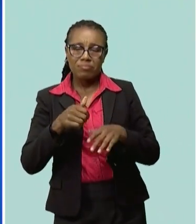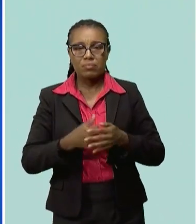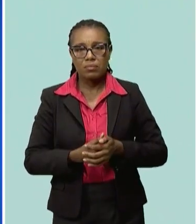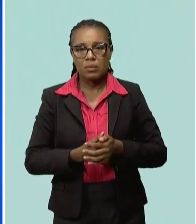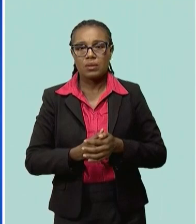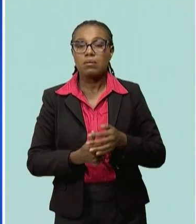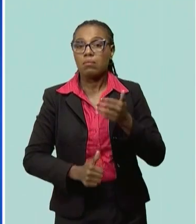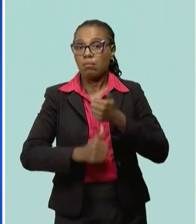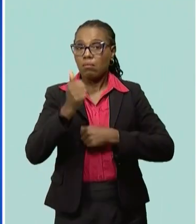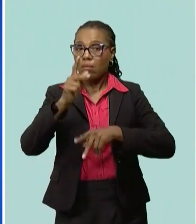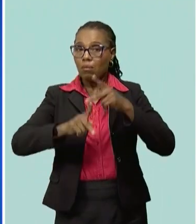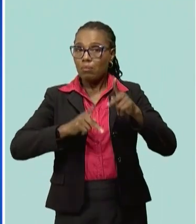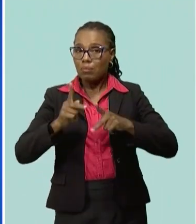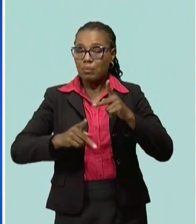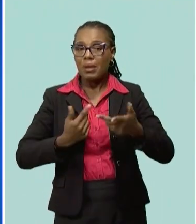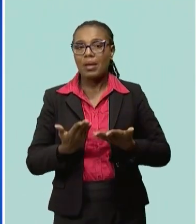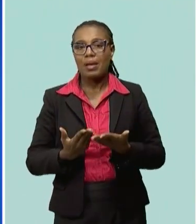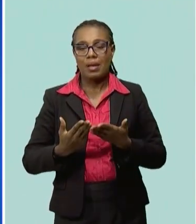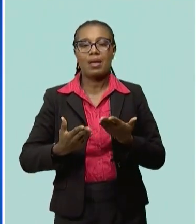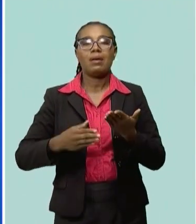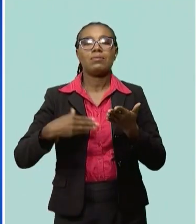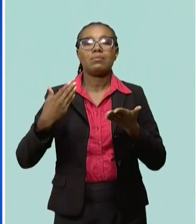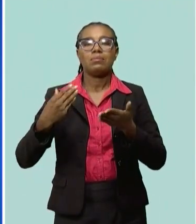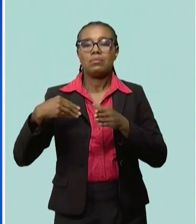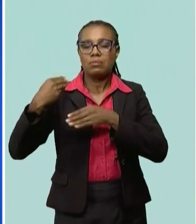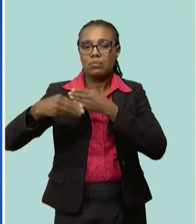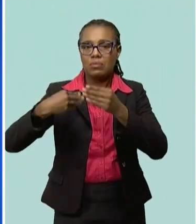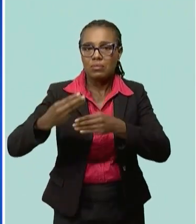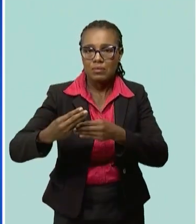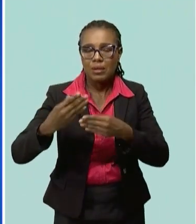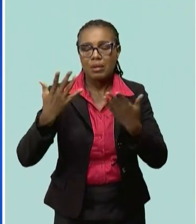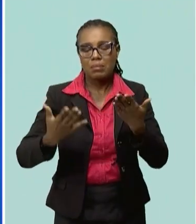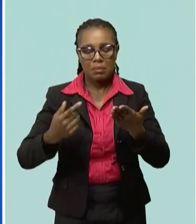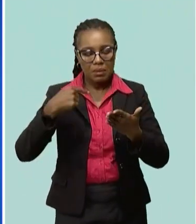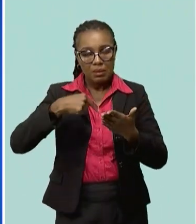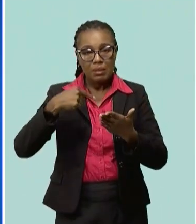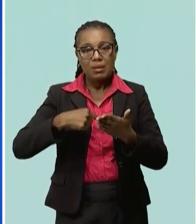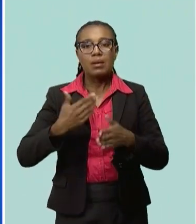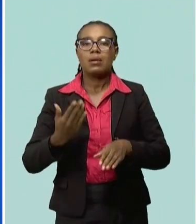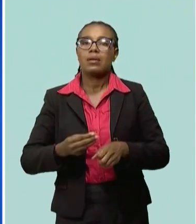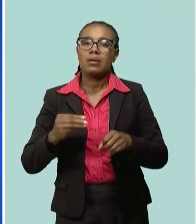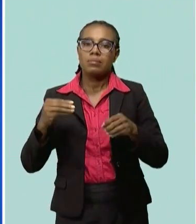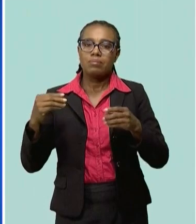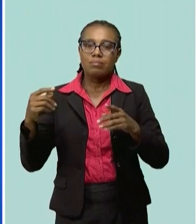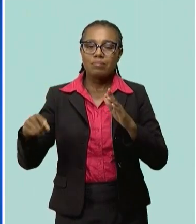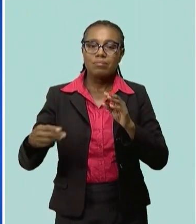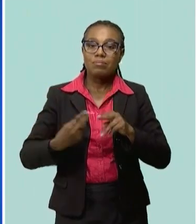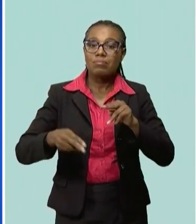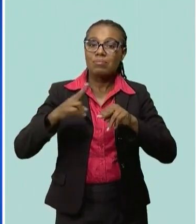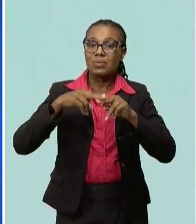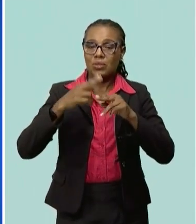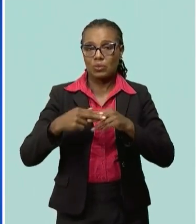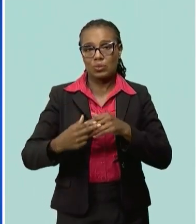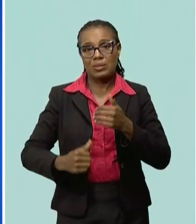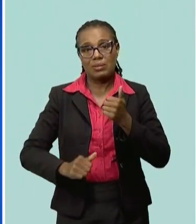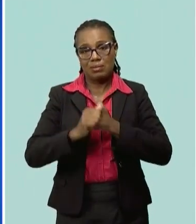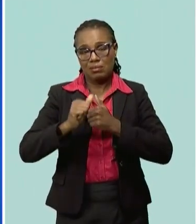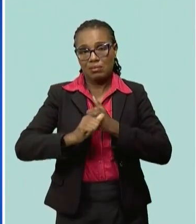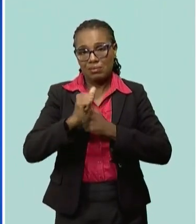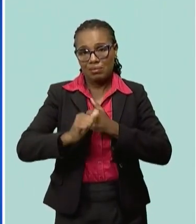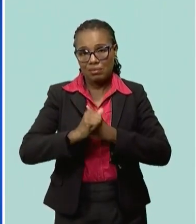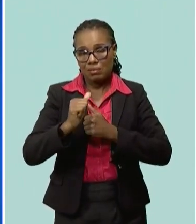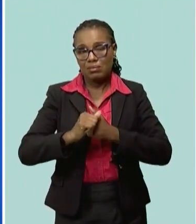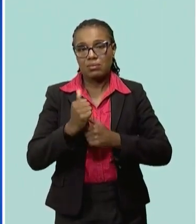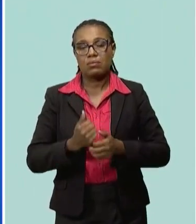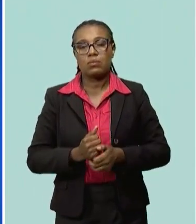some risks, some genes that increase our risk. But in the way that I view it is that if you have these genes that are increasing